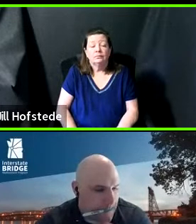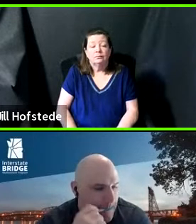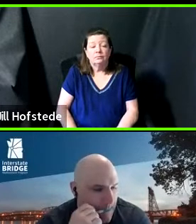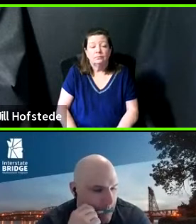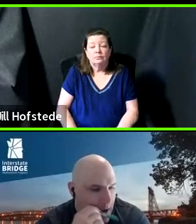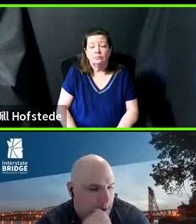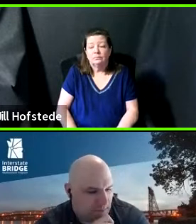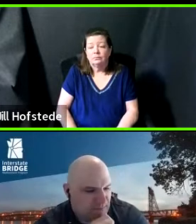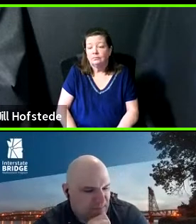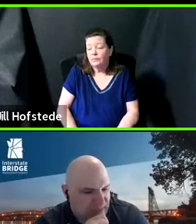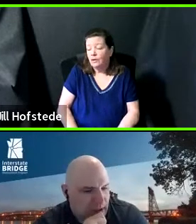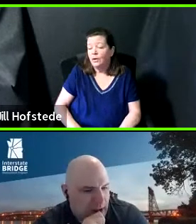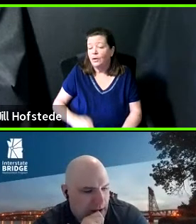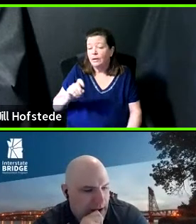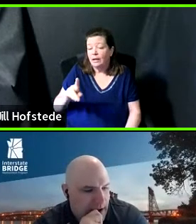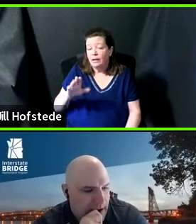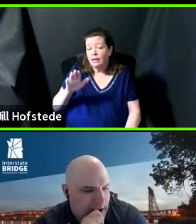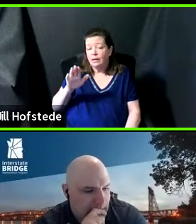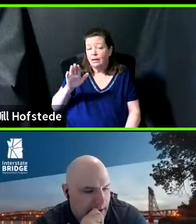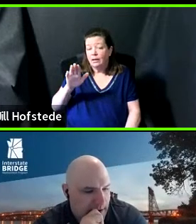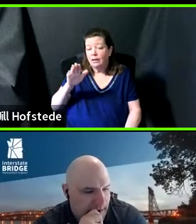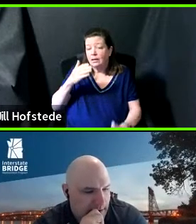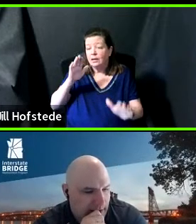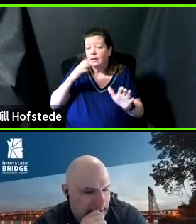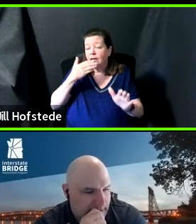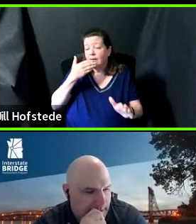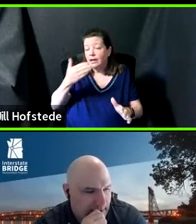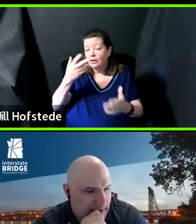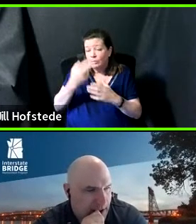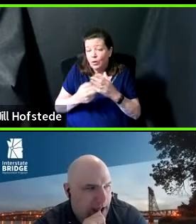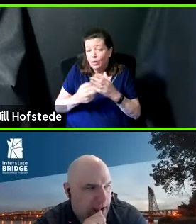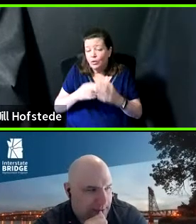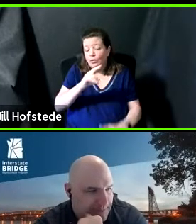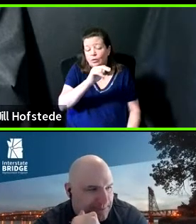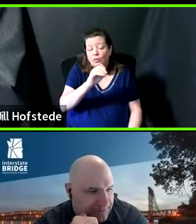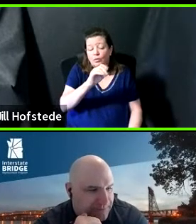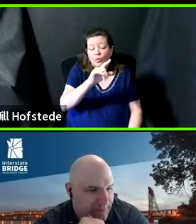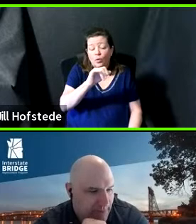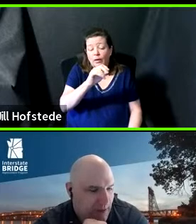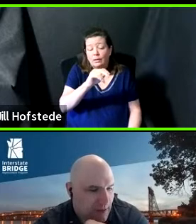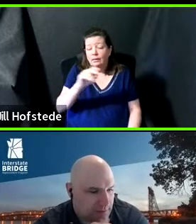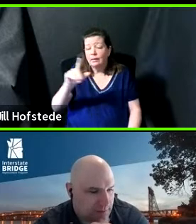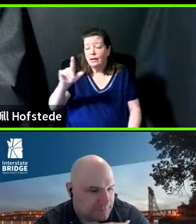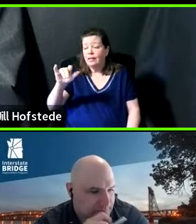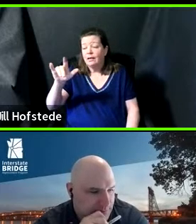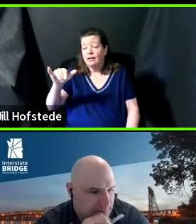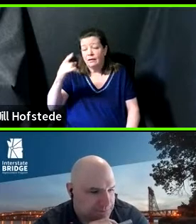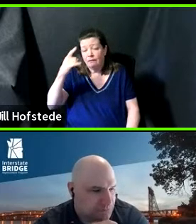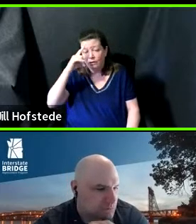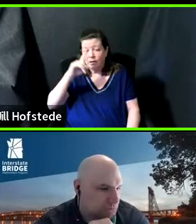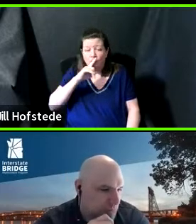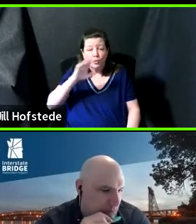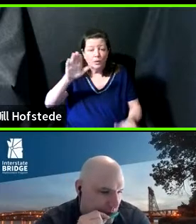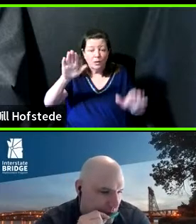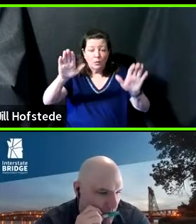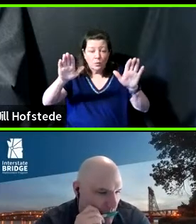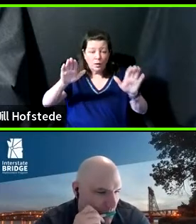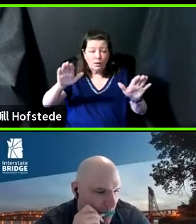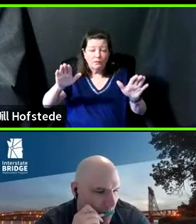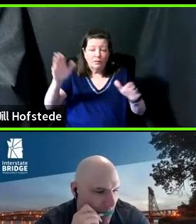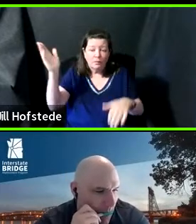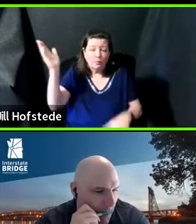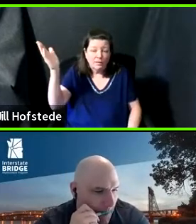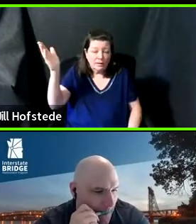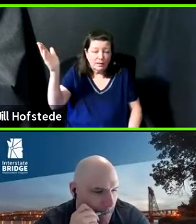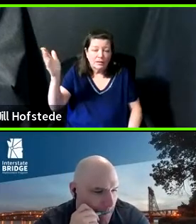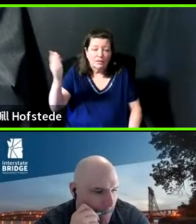Great. Well, thank you both, Nolan and Lily, for that really terrific presentation, and a